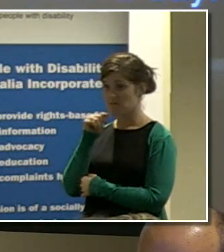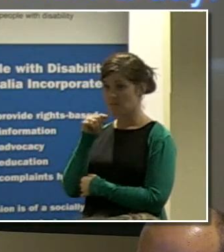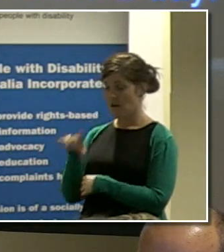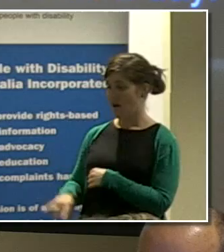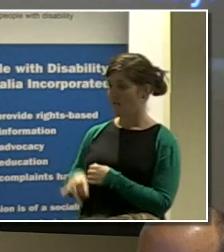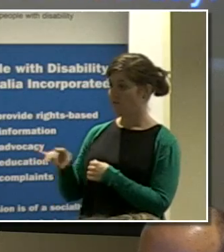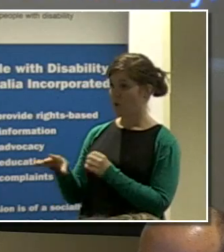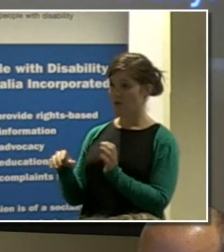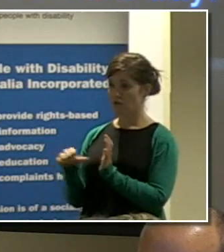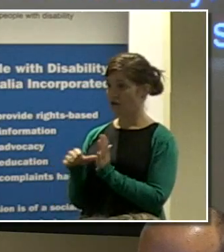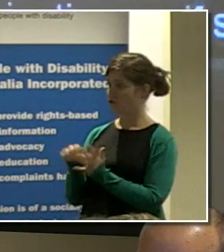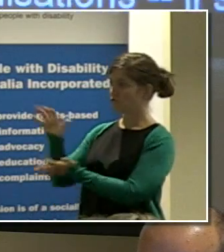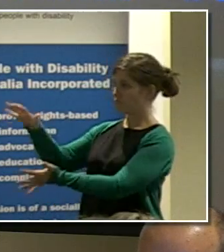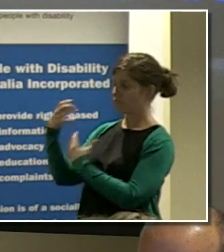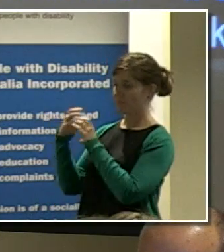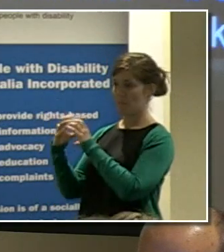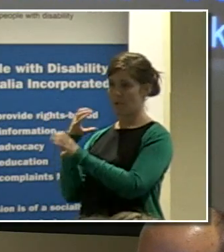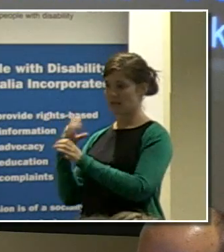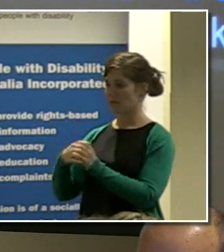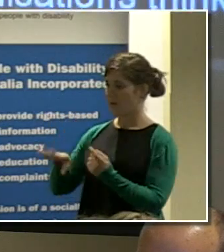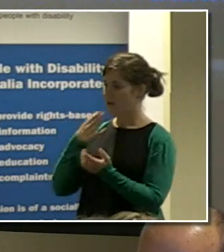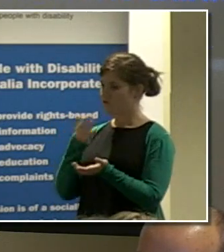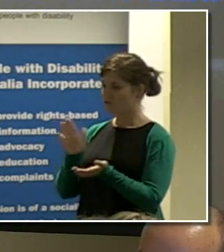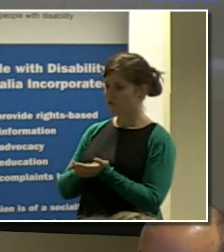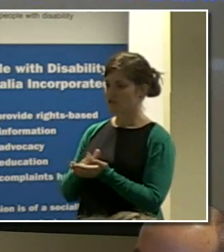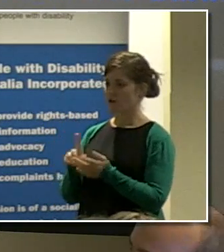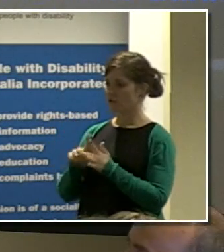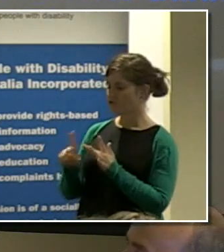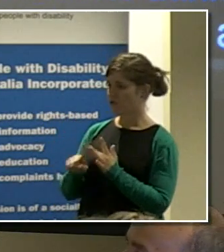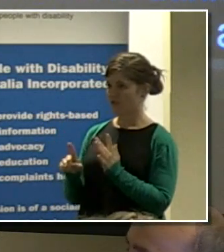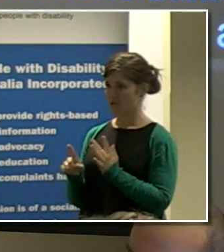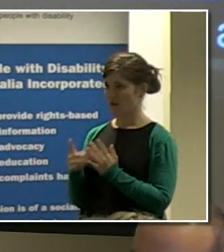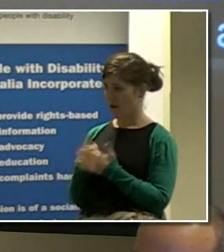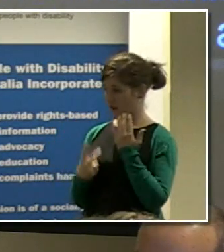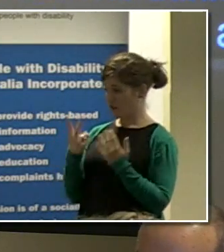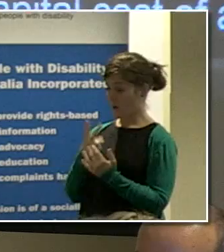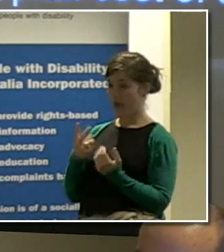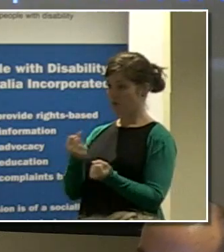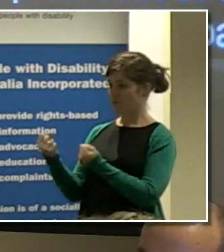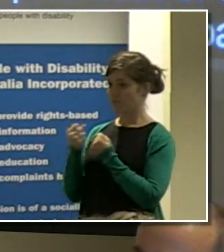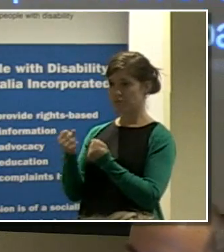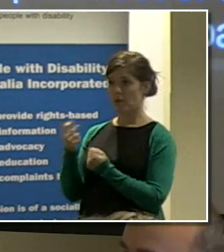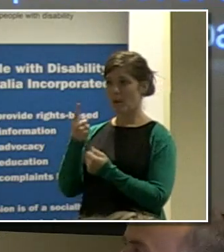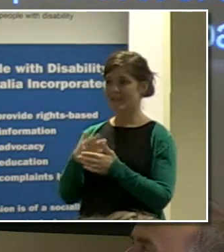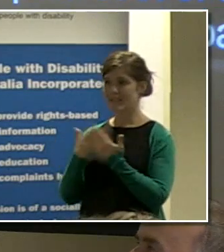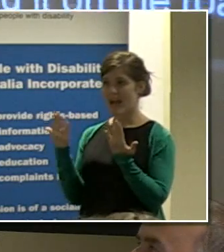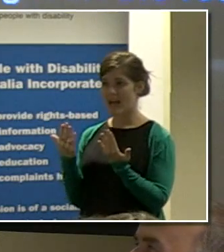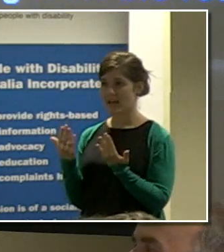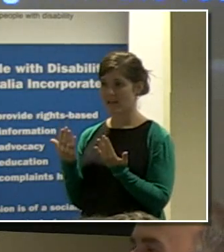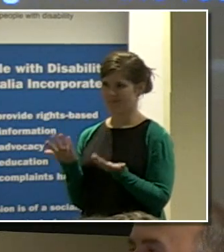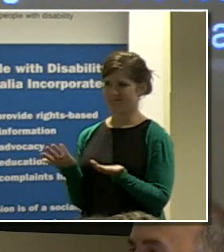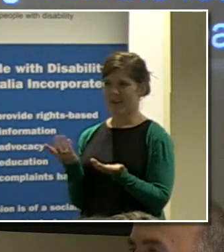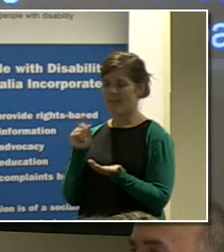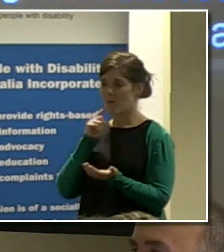running a bus and putting it on the road for only 2 hours a day back through a transport fee from the NDIS, it will never